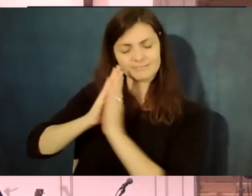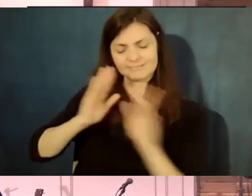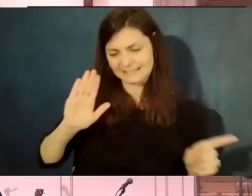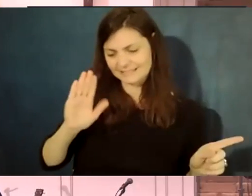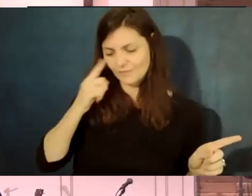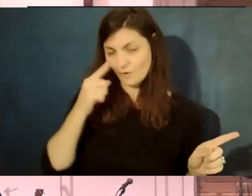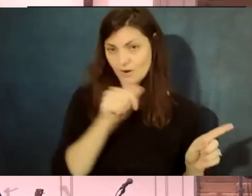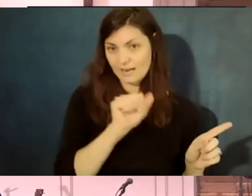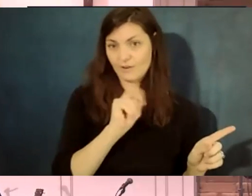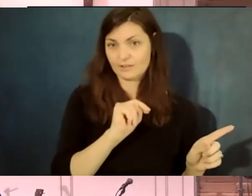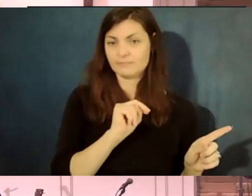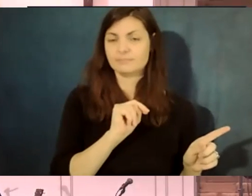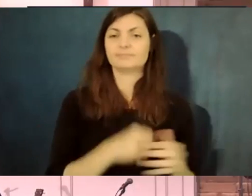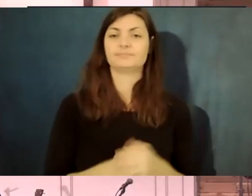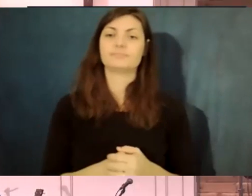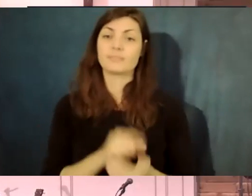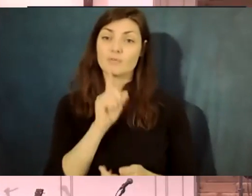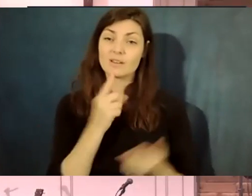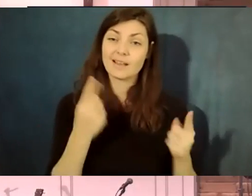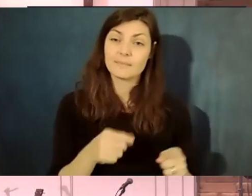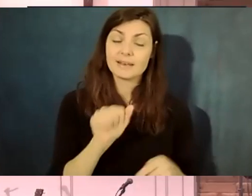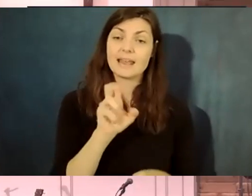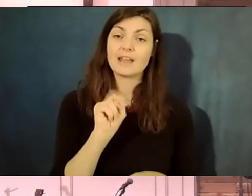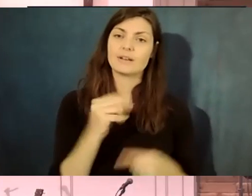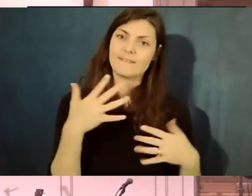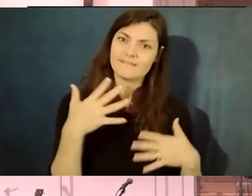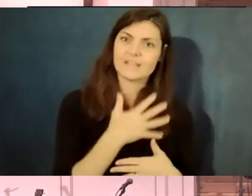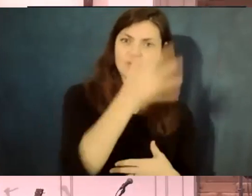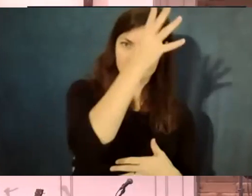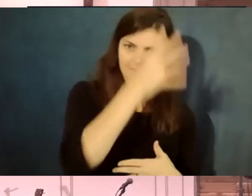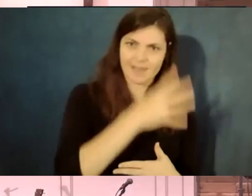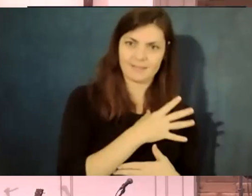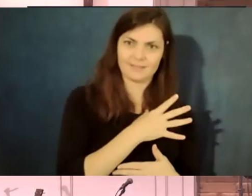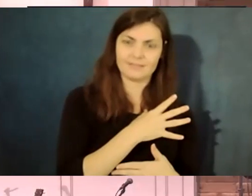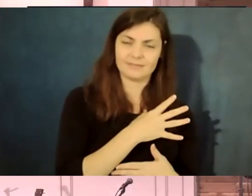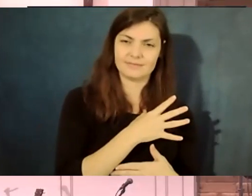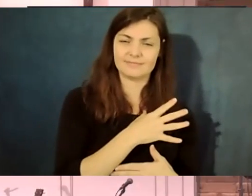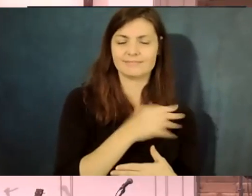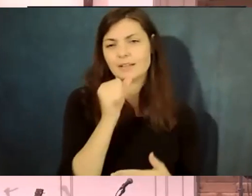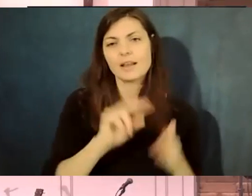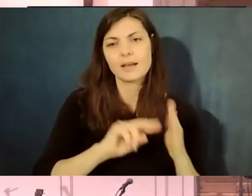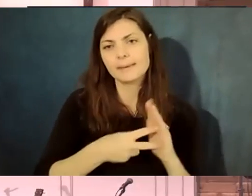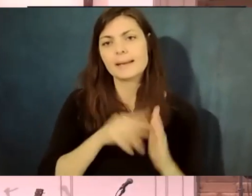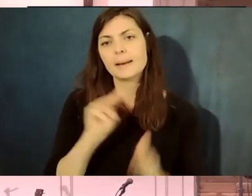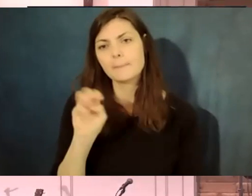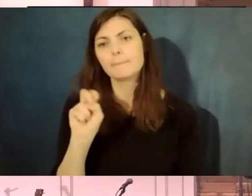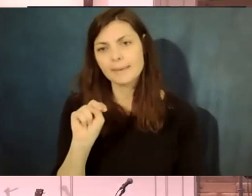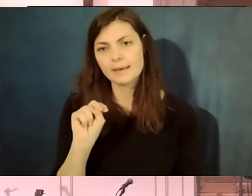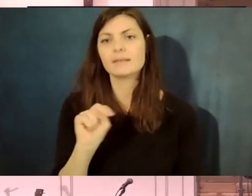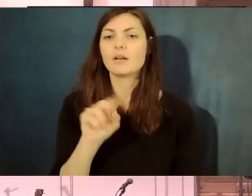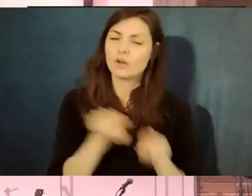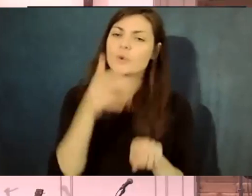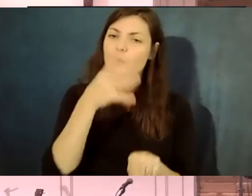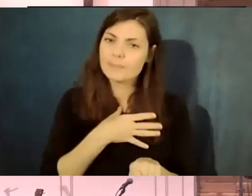Aaron feared man. When I say that, I'm using a phrase, but you know I don't mean just men. He feared women, people,